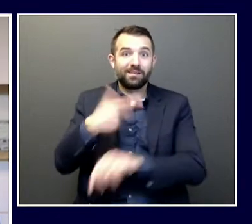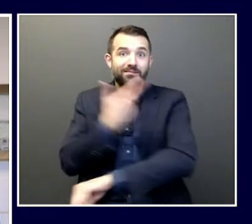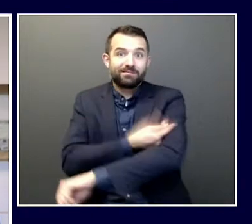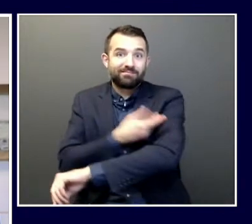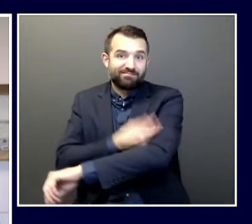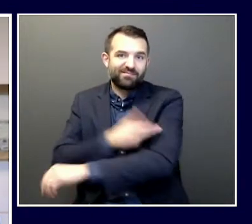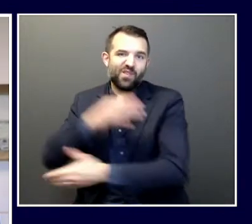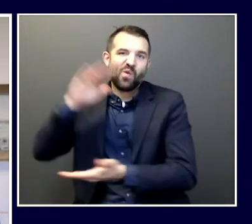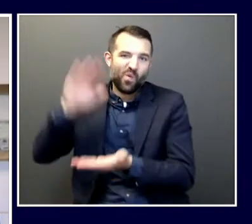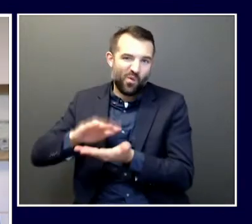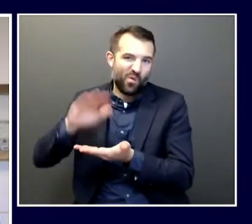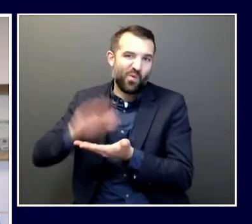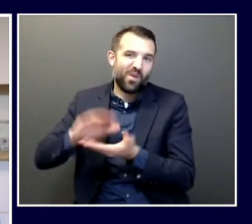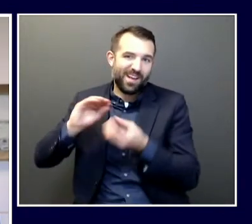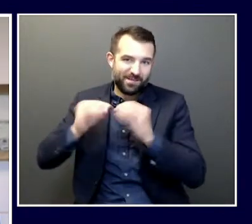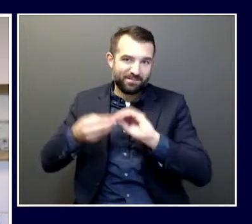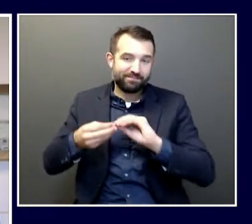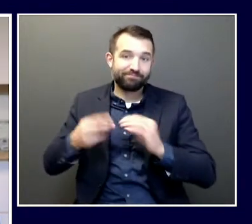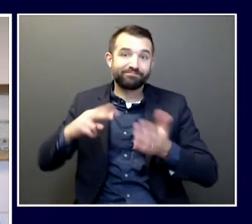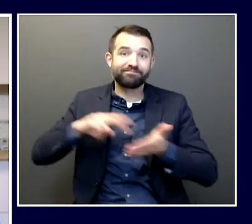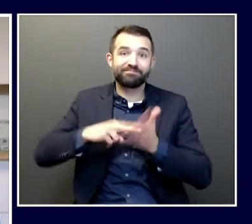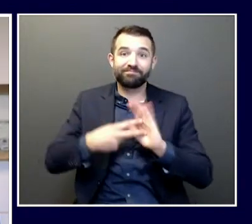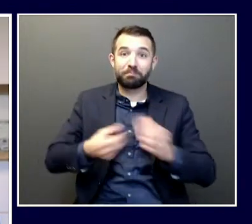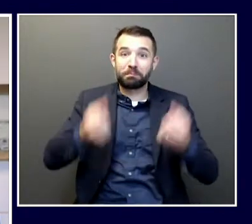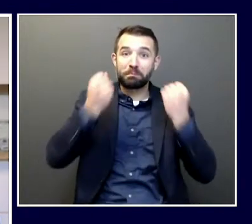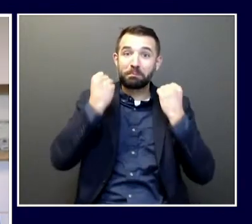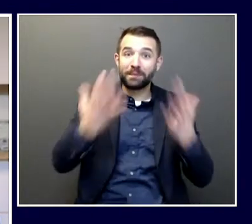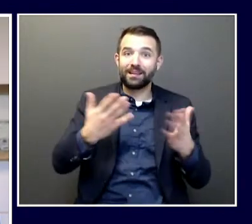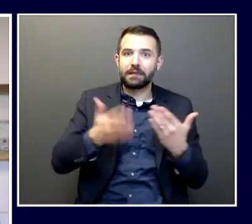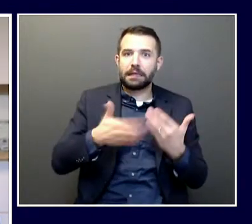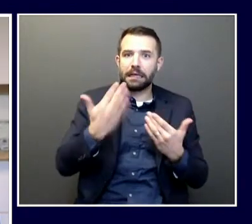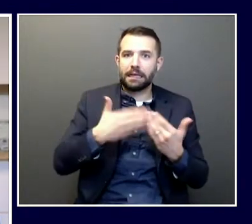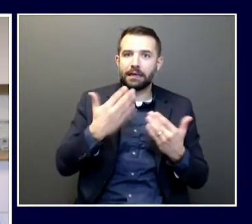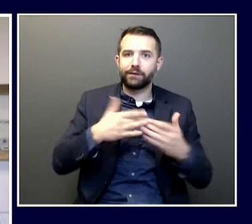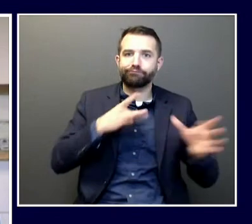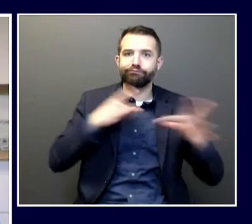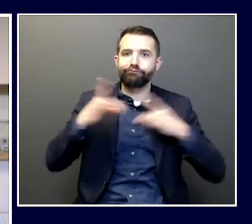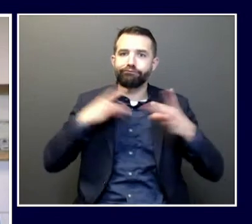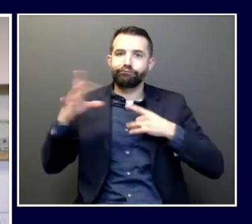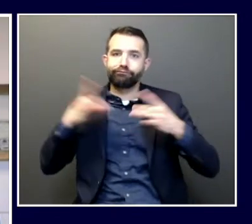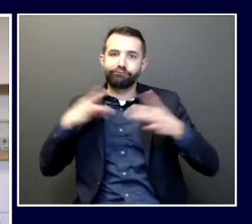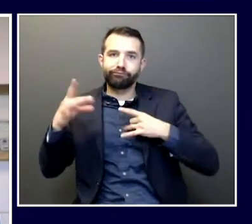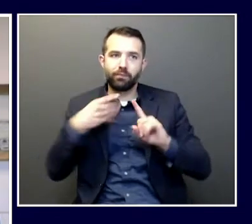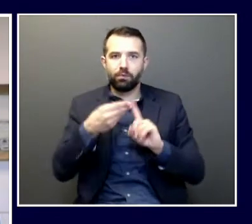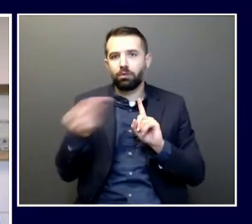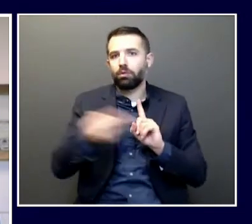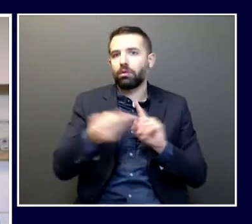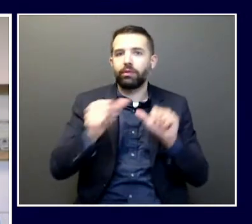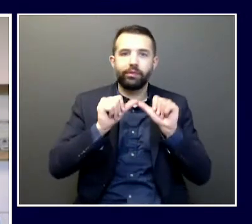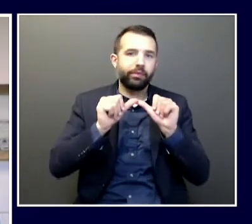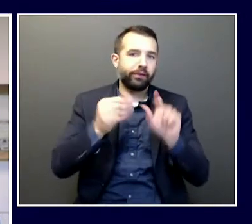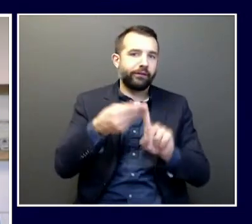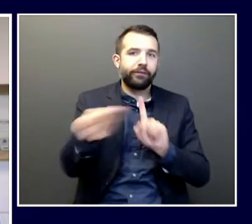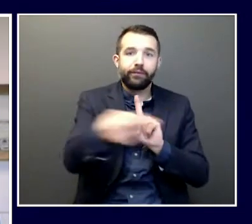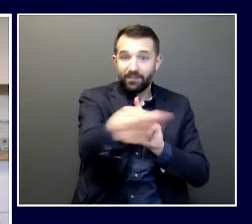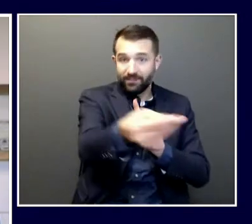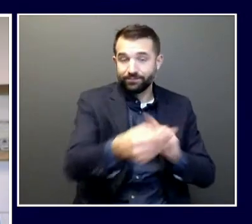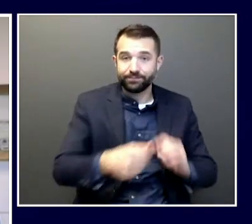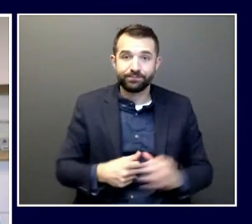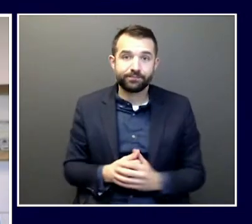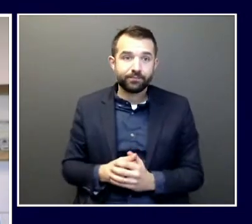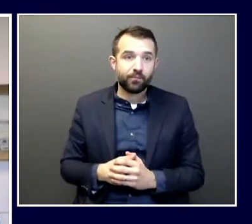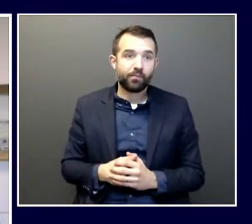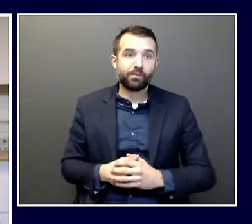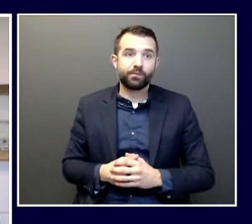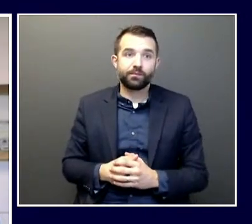virus itself, their overall immunity levels were that much lower. So in big picture terms, there